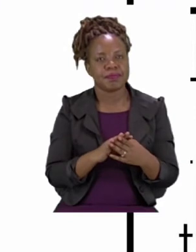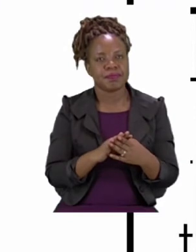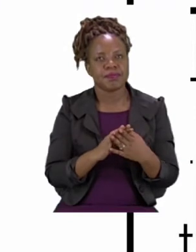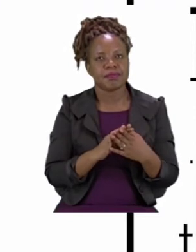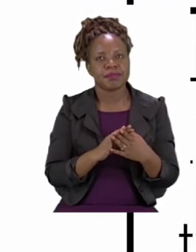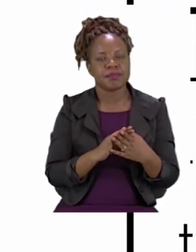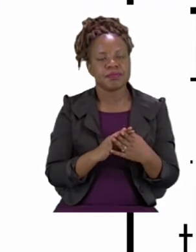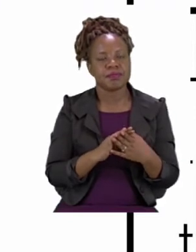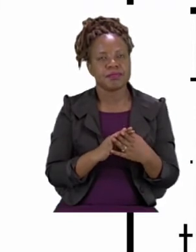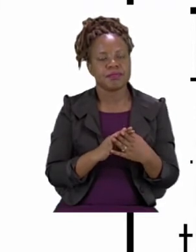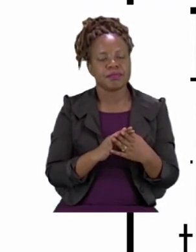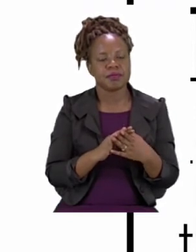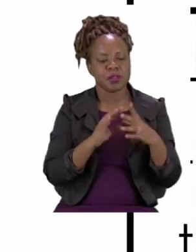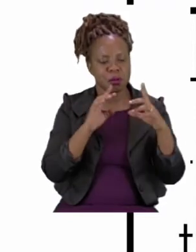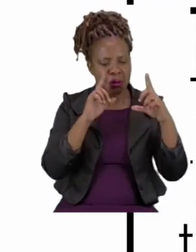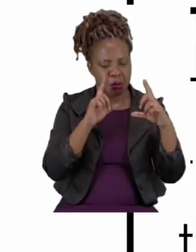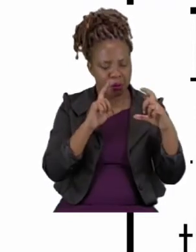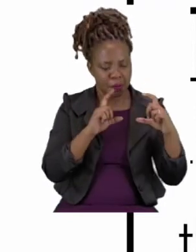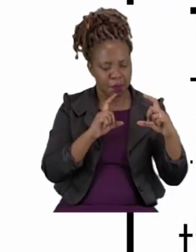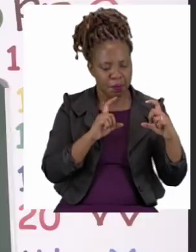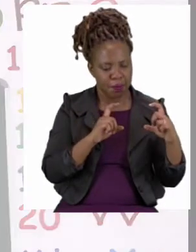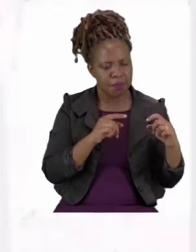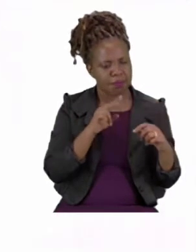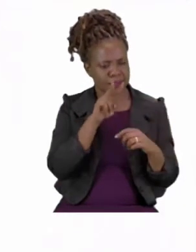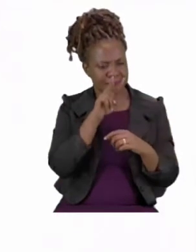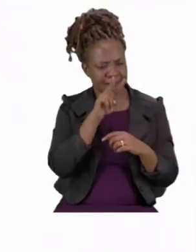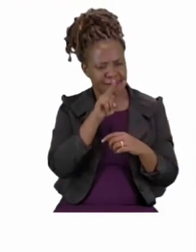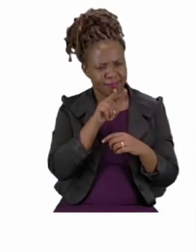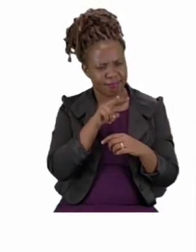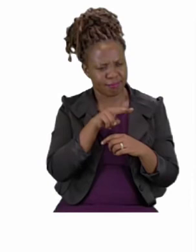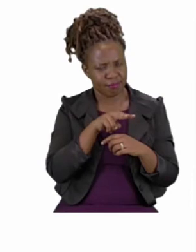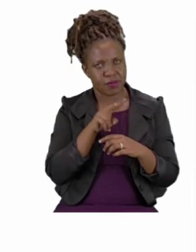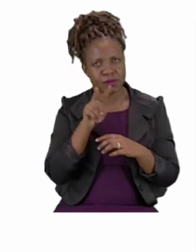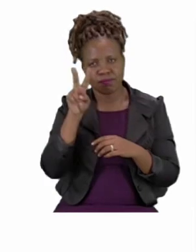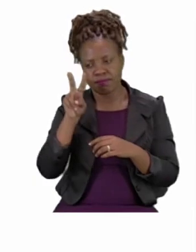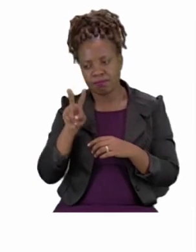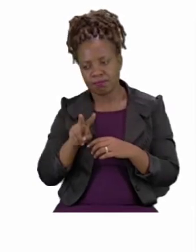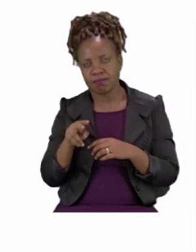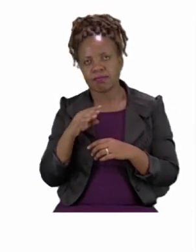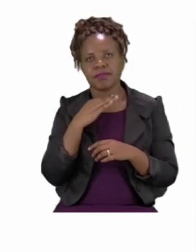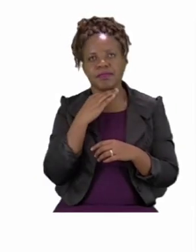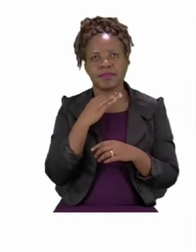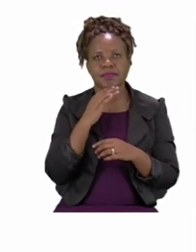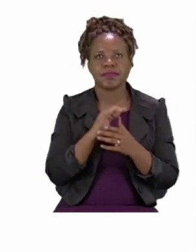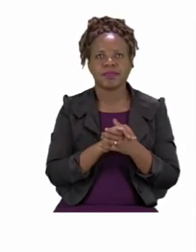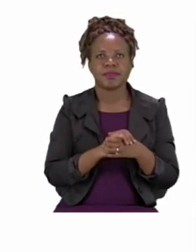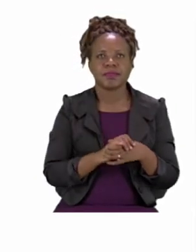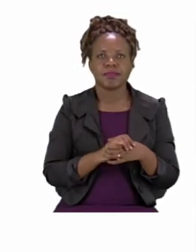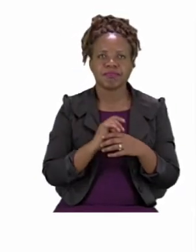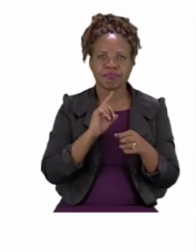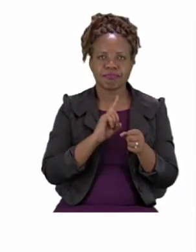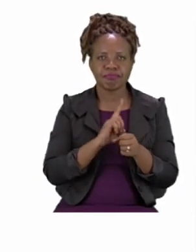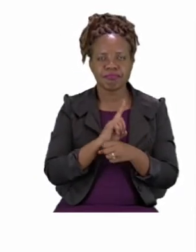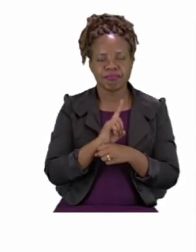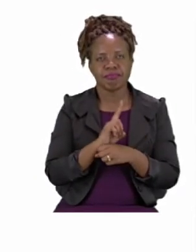take a good look at them as we read the story. So we are going to start. The first one